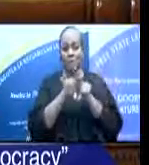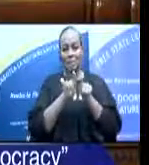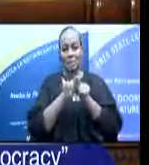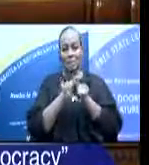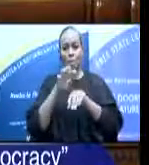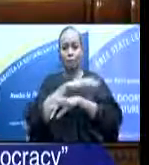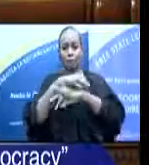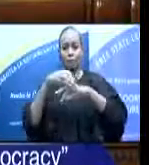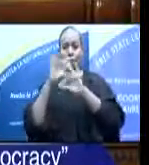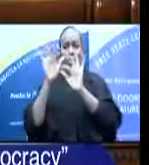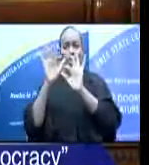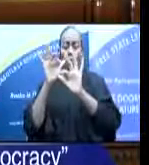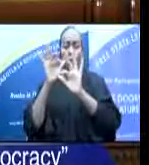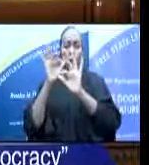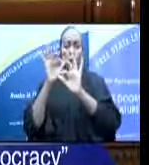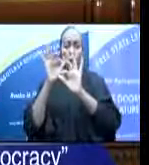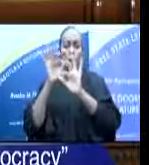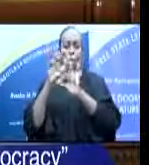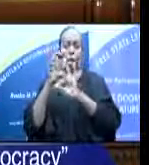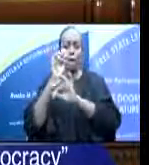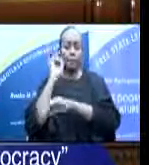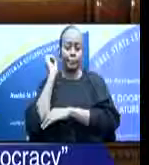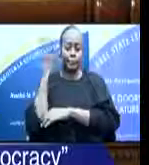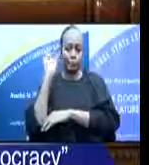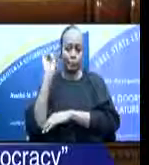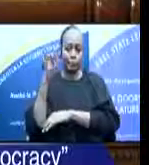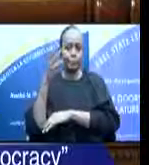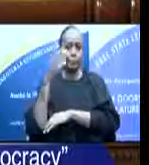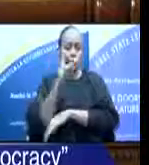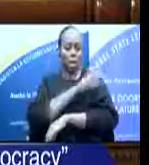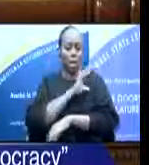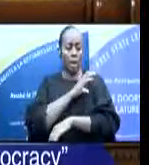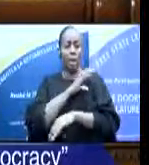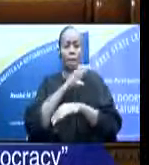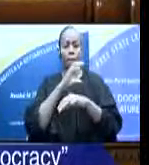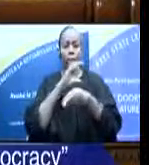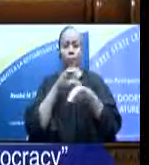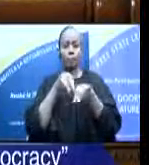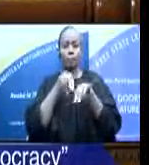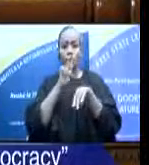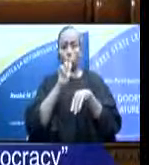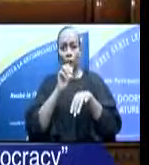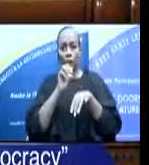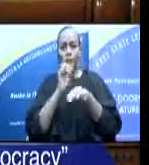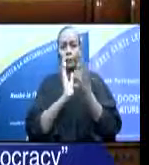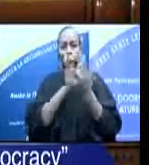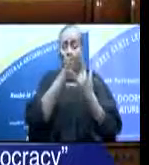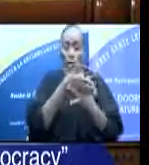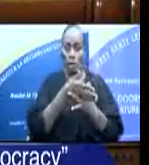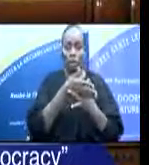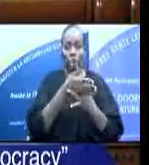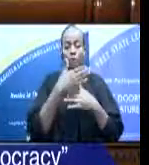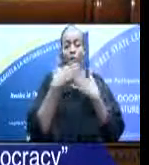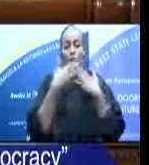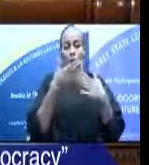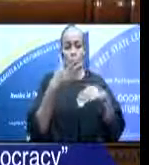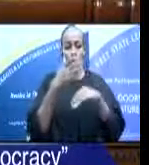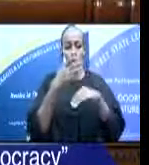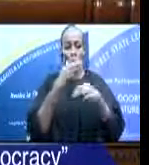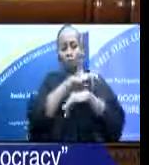mapolasing ra ba lebohela ka di mobile clinic tse 20 tse tla ba fihlella mapolasing. Ke a